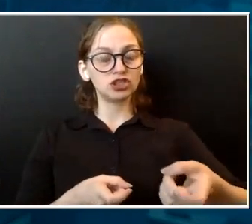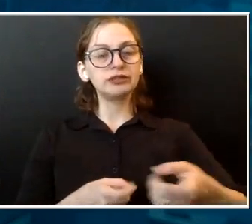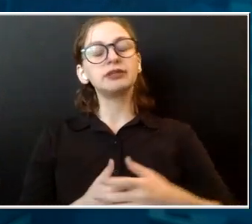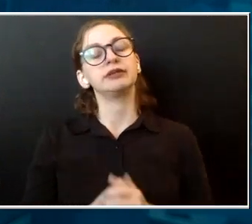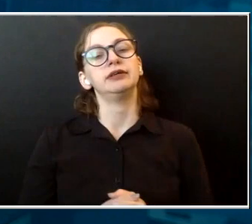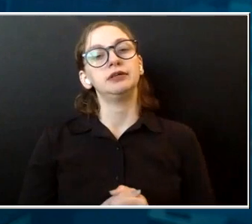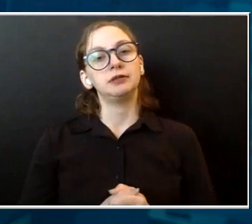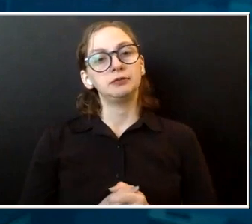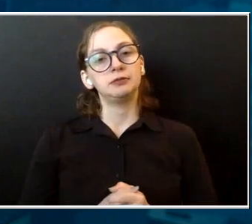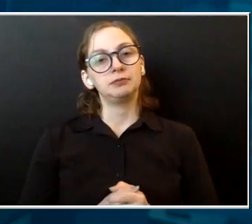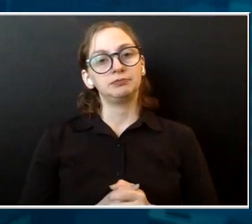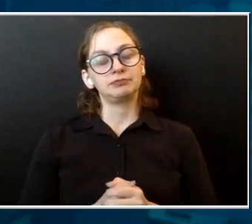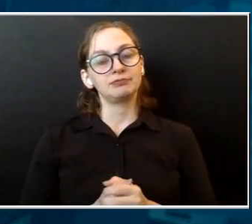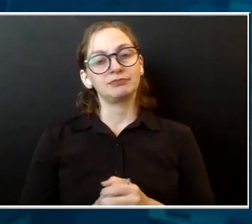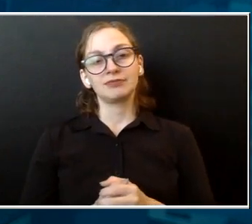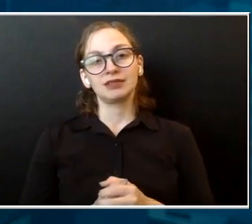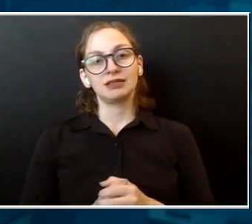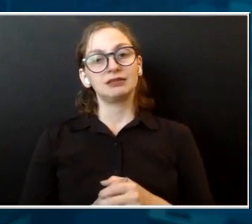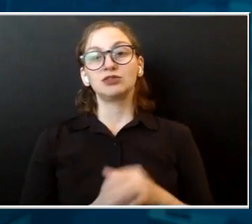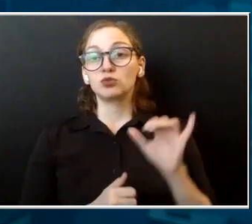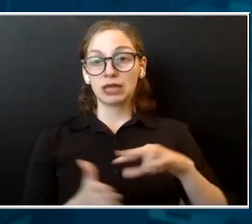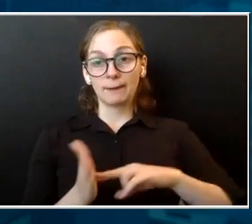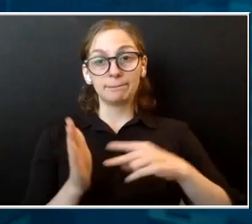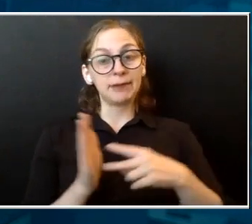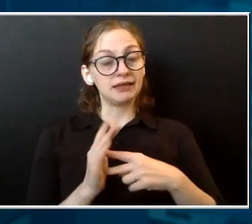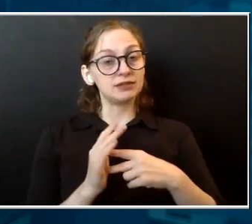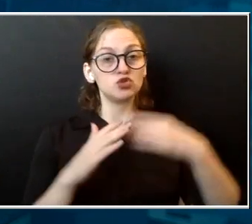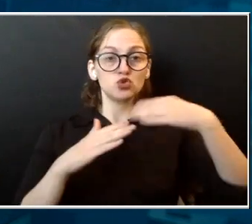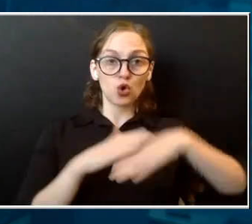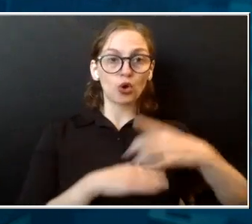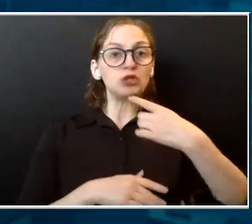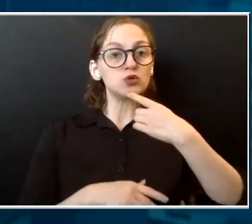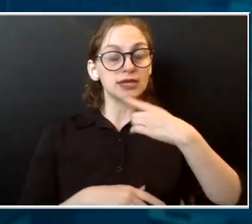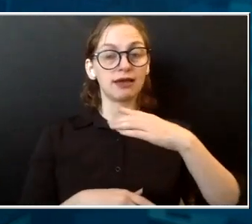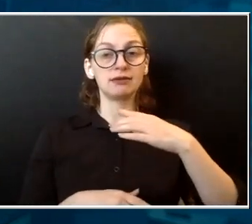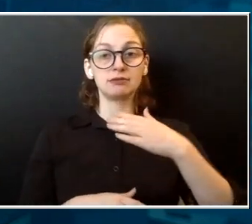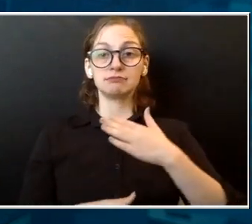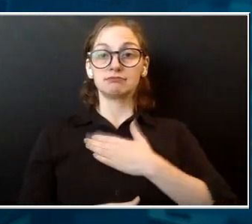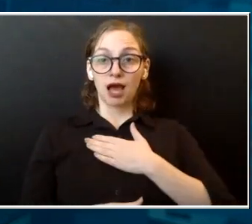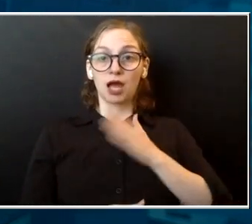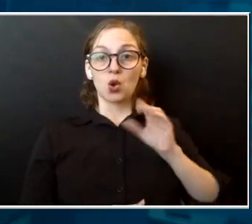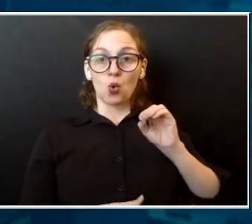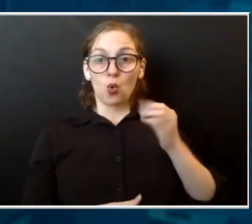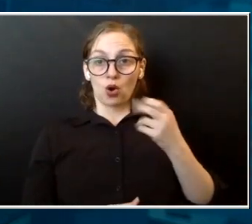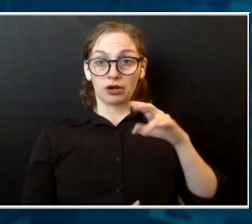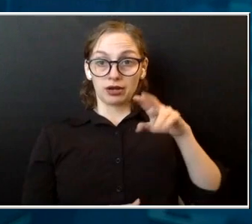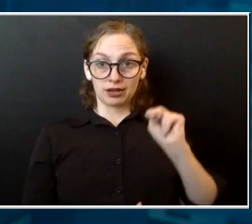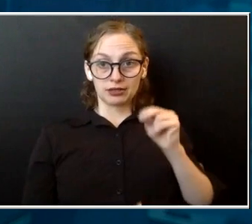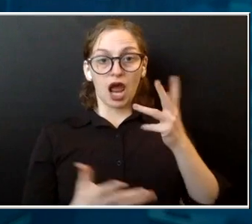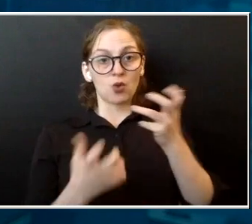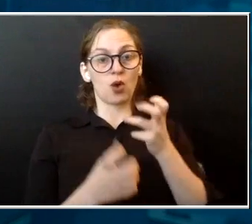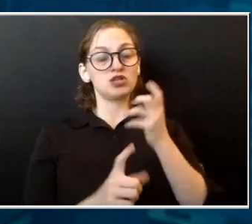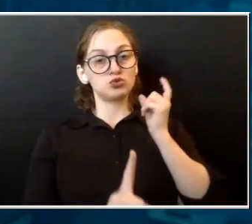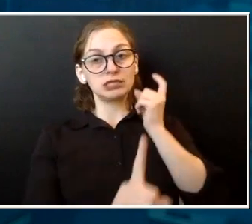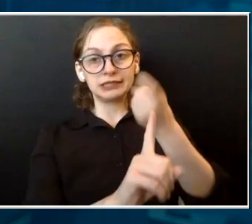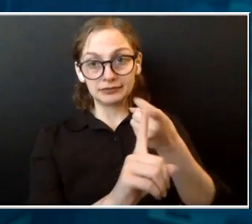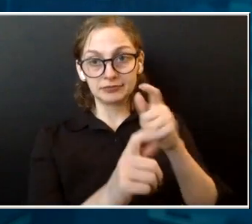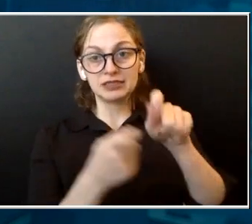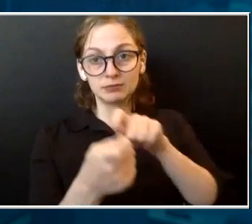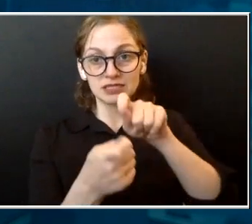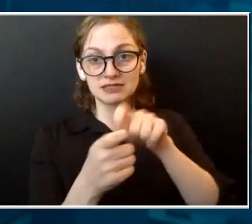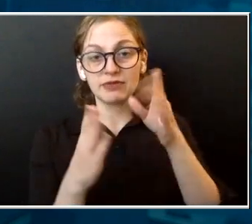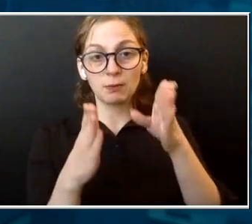you're asking to direct your donation to your uncle in this case, or to anyone. You can do that. So